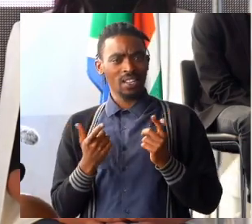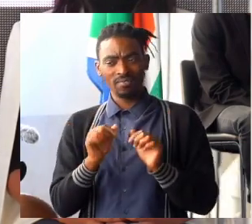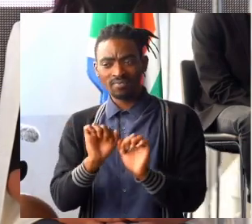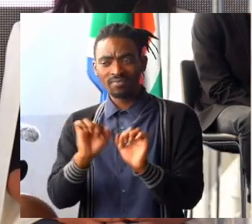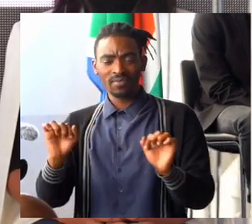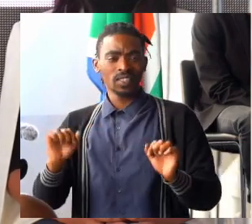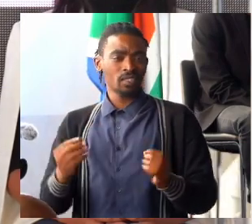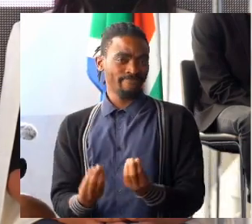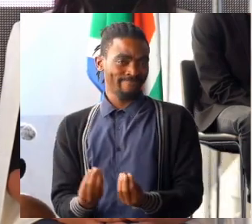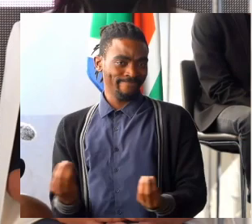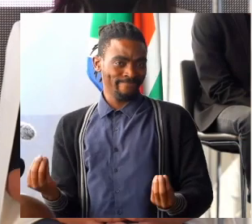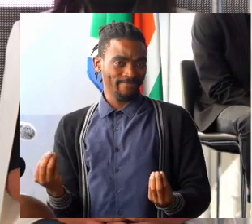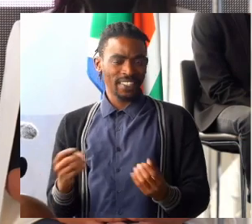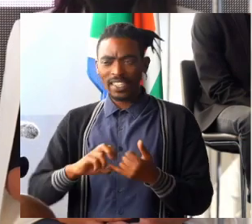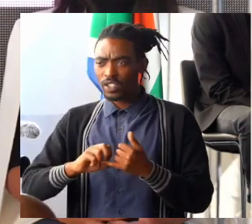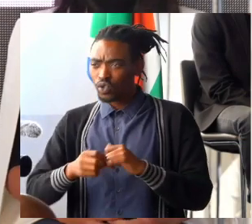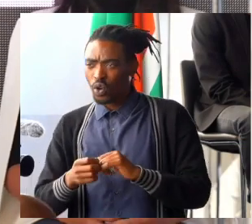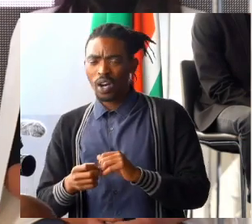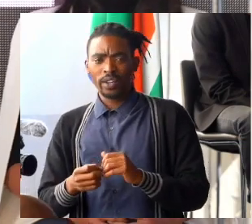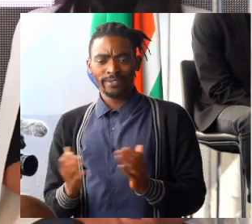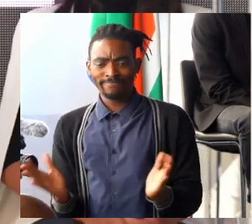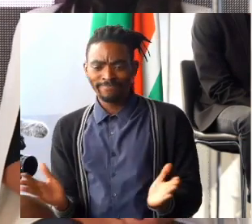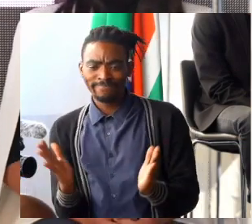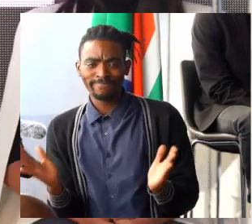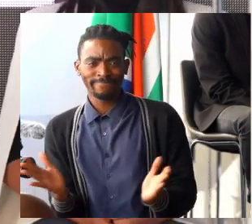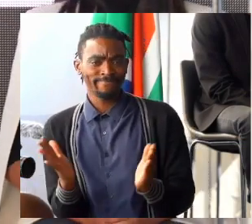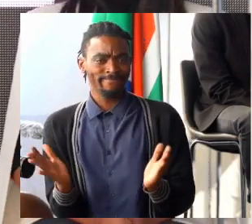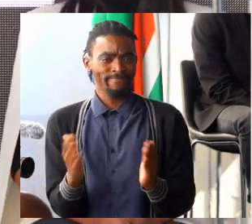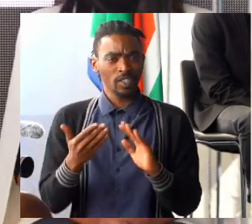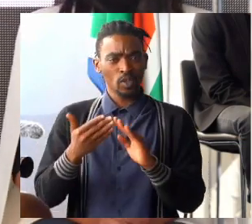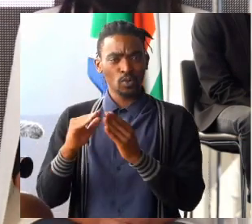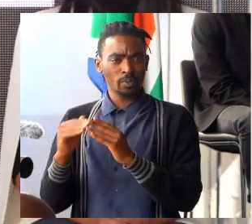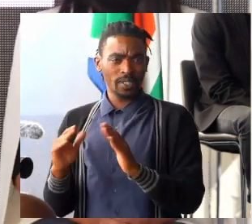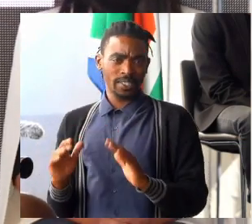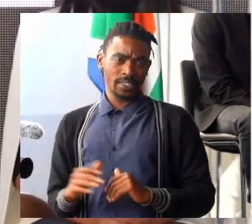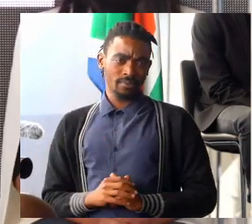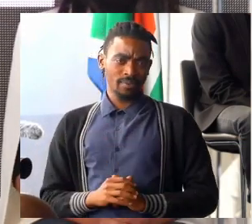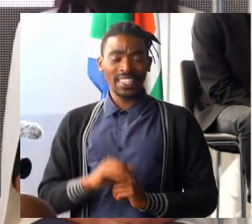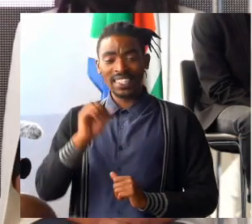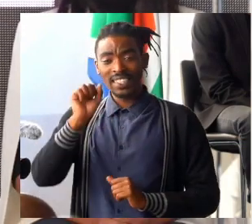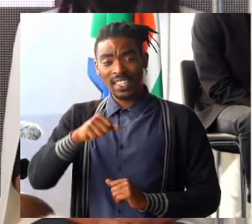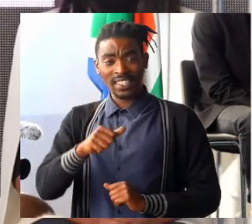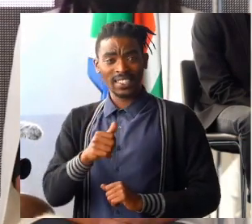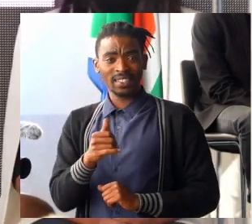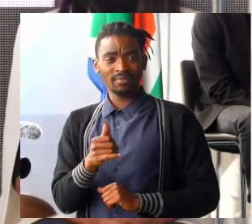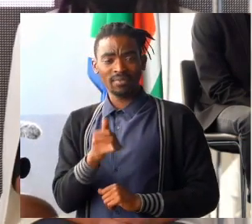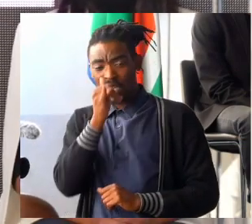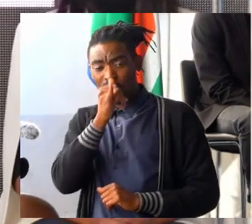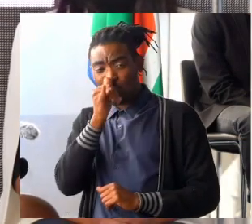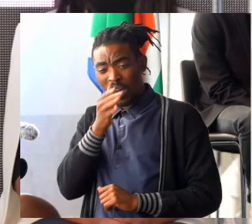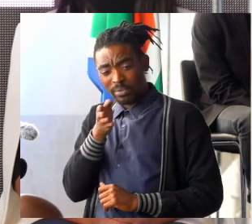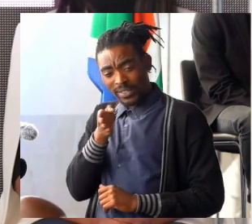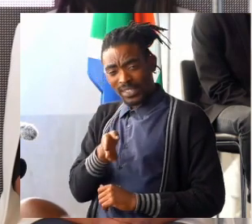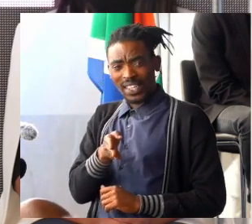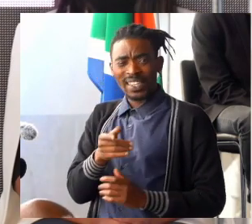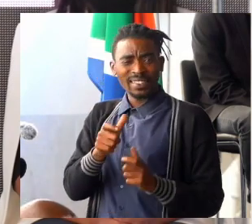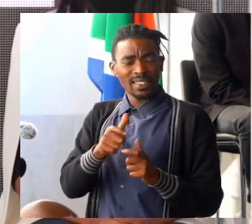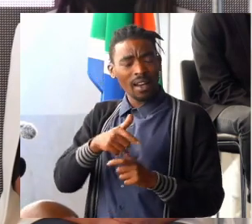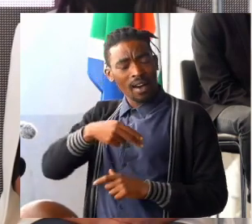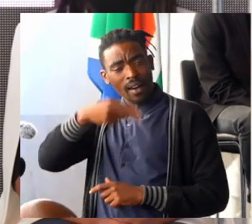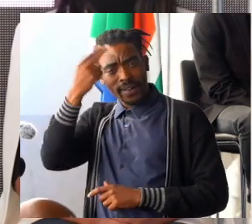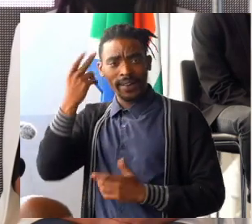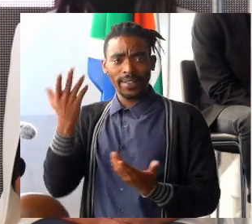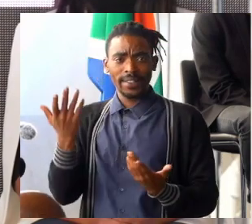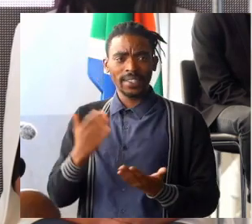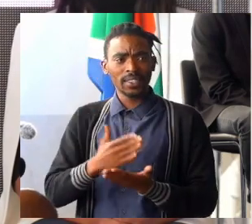together. At night, they live in the dark and sometimes are terrorized by crime, which is sometimes